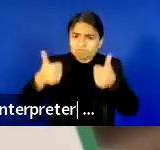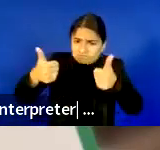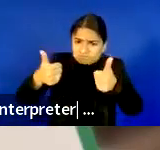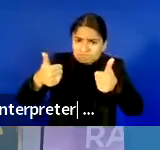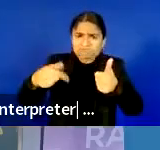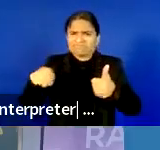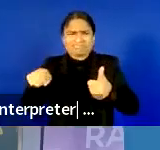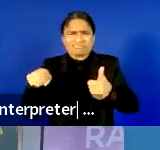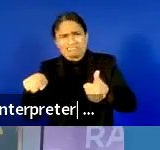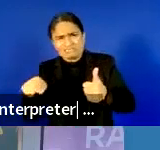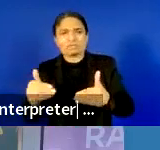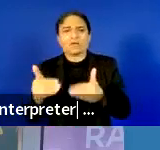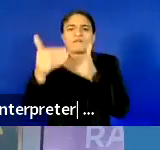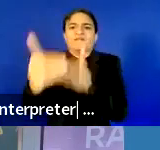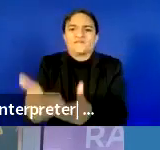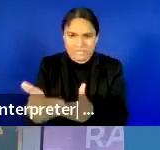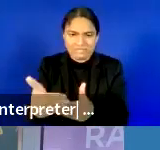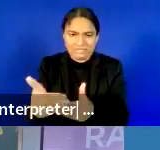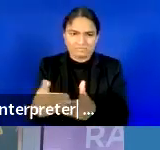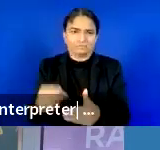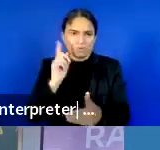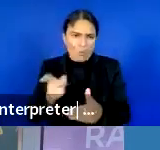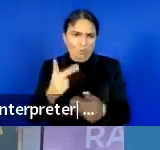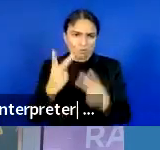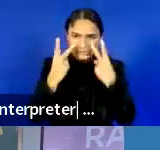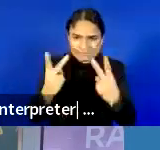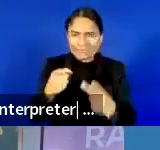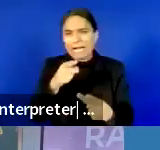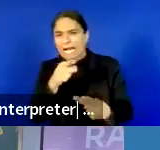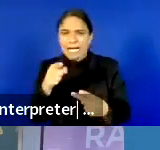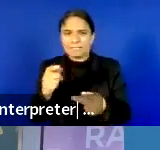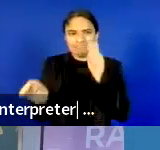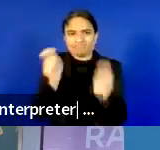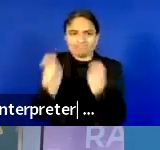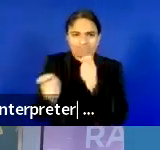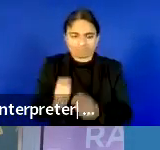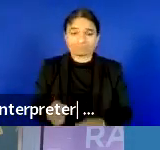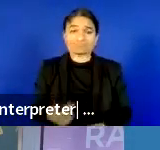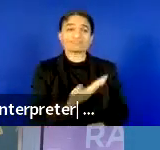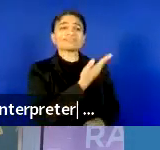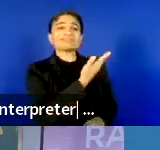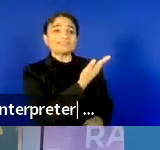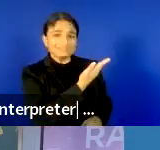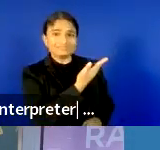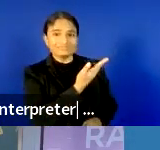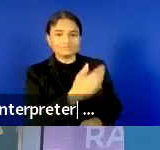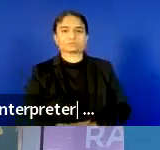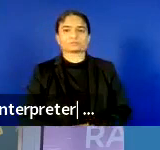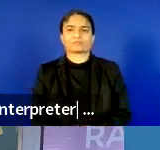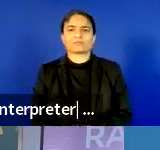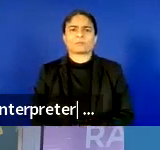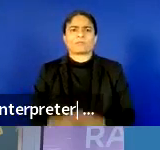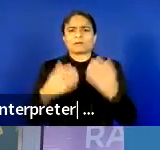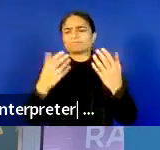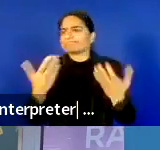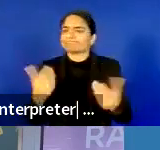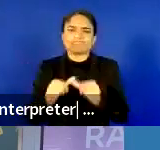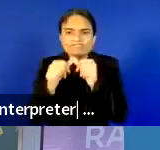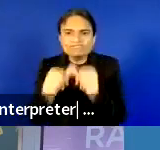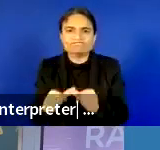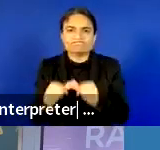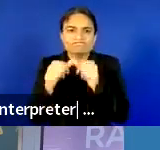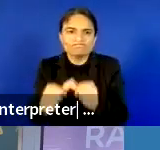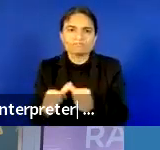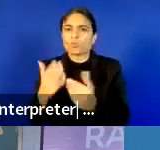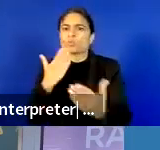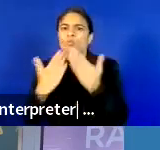please. So there was a continuous communication between Women Deliver and Women, the collective, and Women